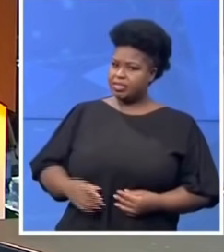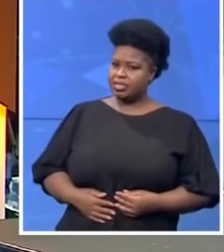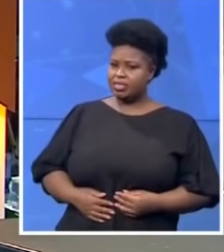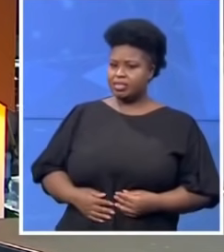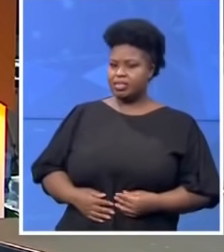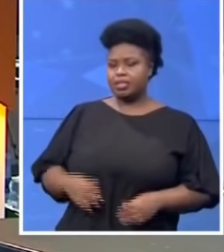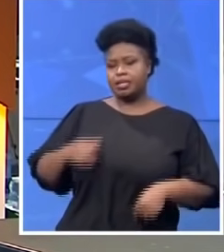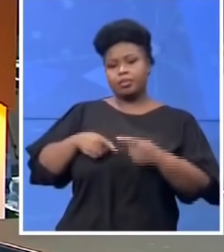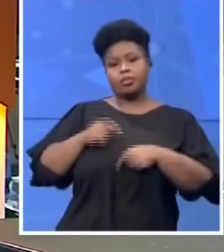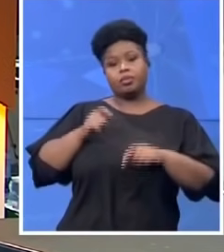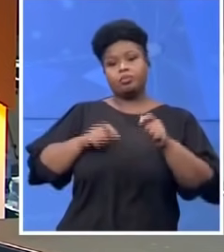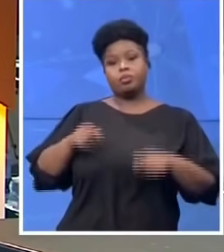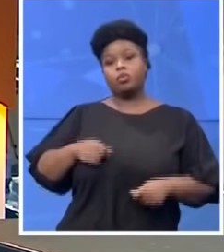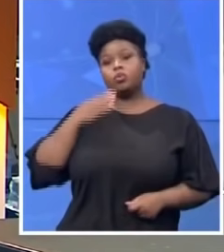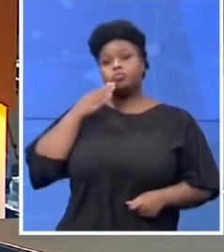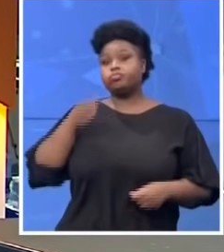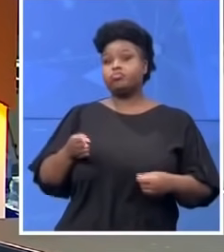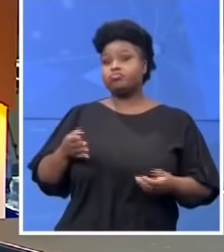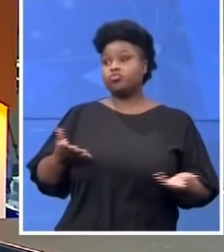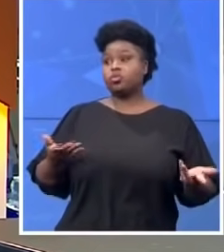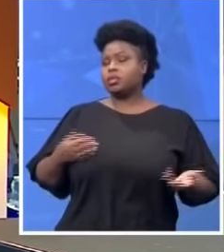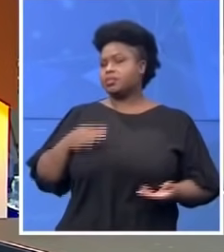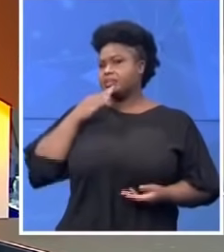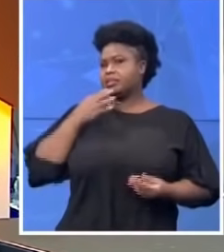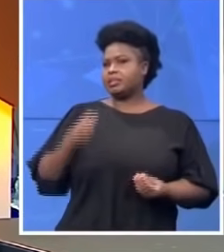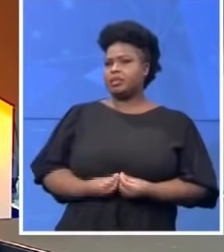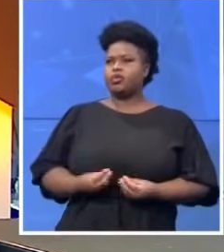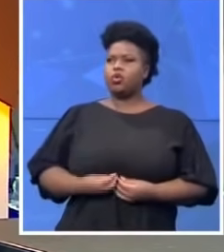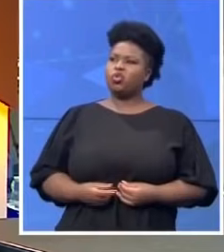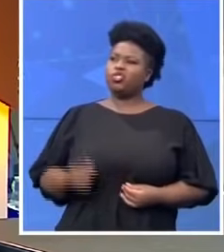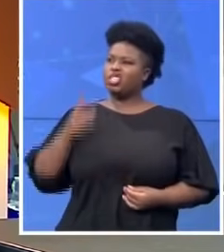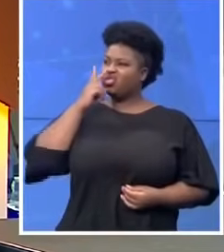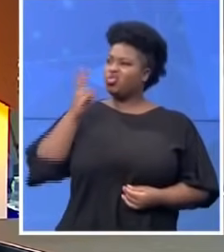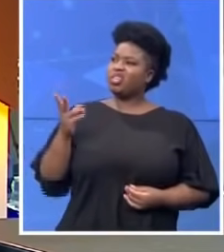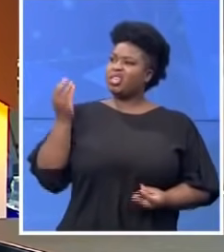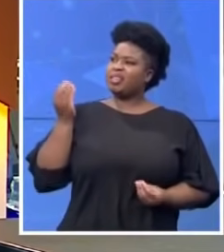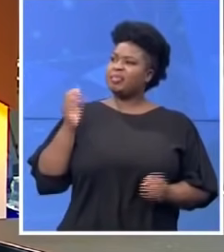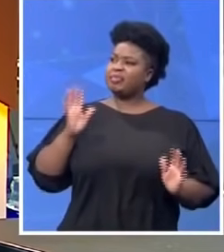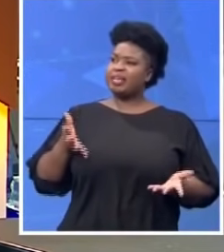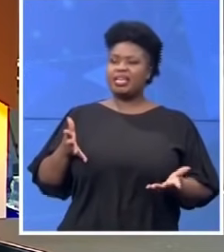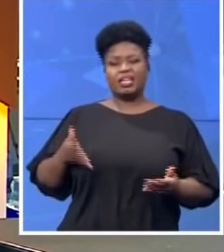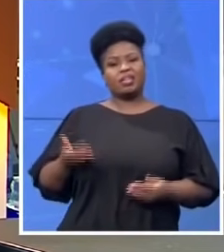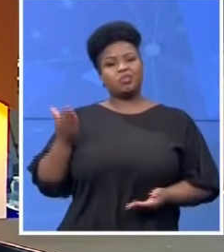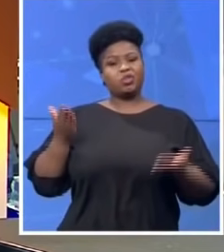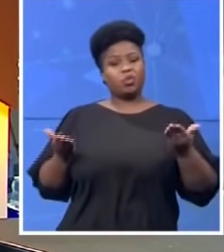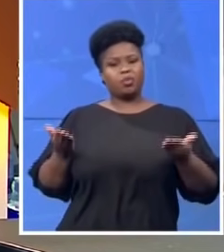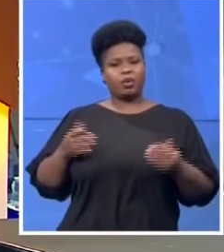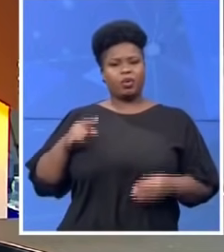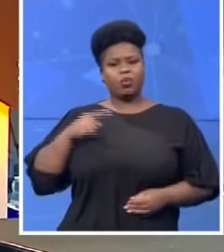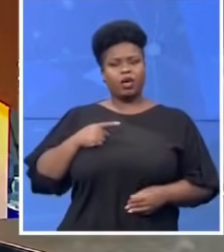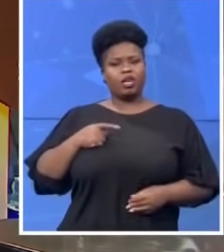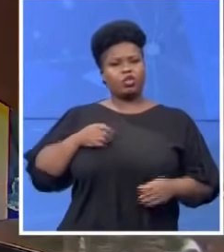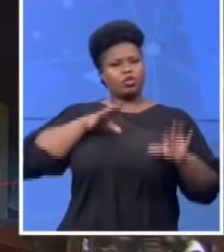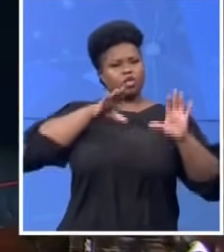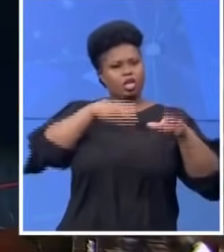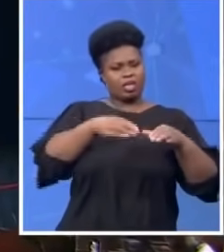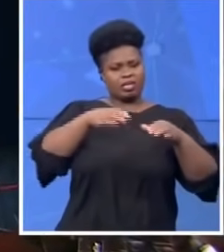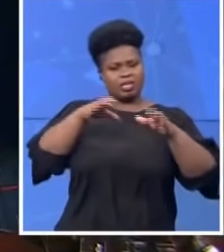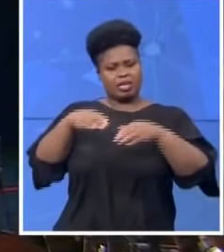you guys just look at the statistics? Because you're putting them in clusters, and those clusters have got a meaning, don't they? I mean, it's not just